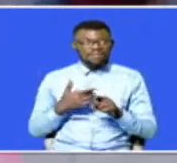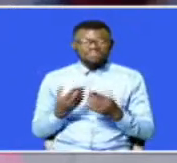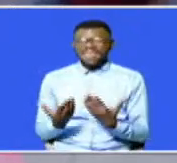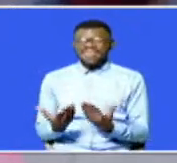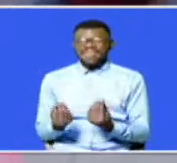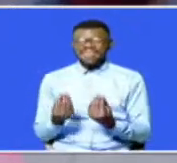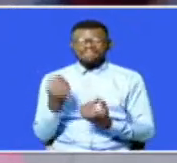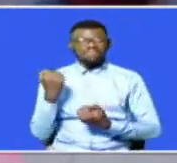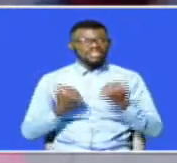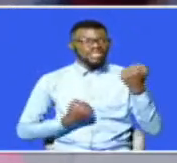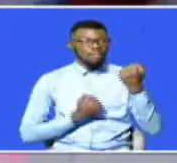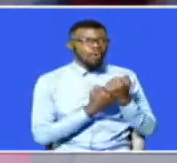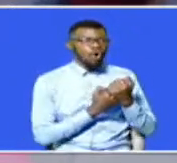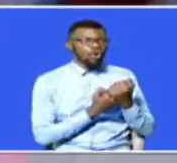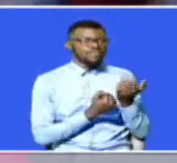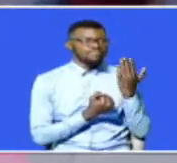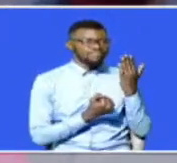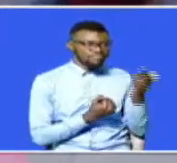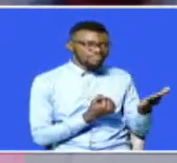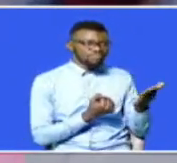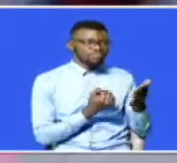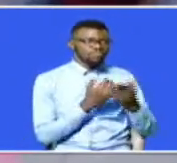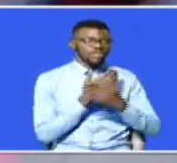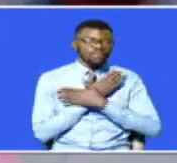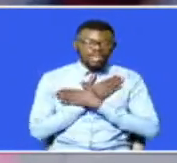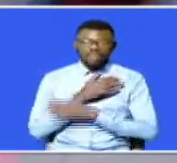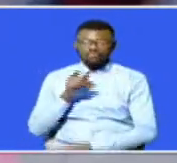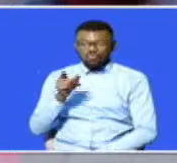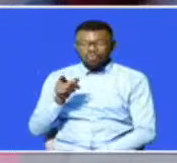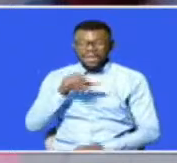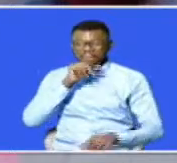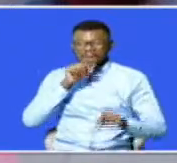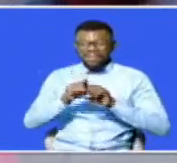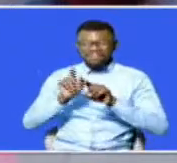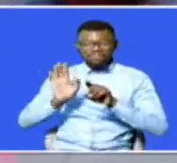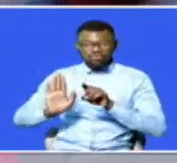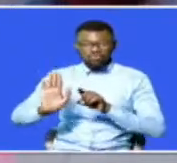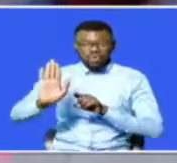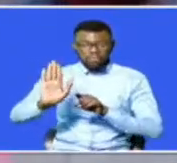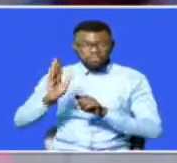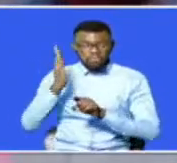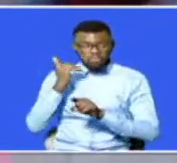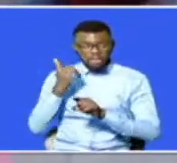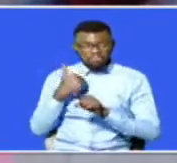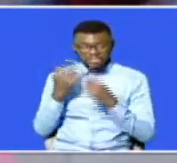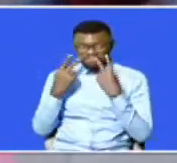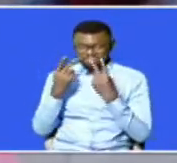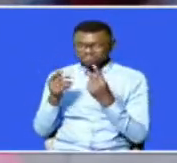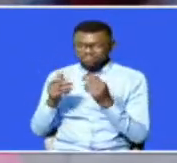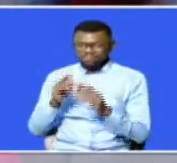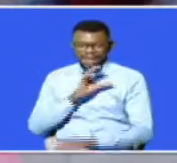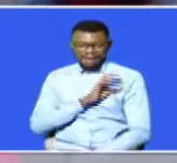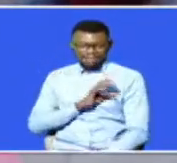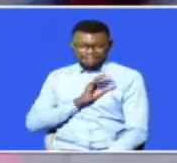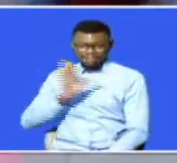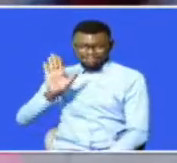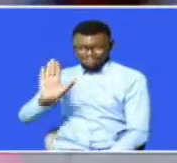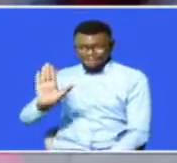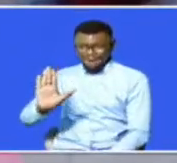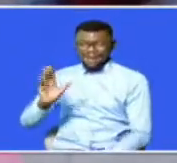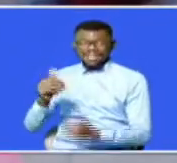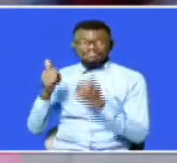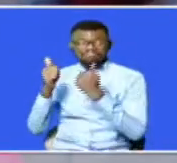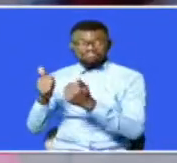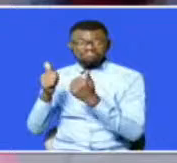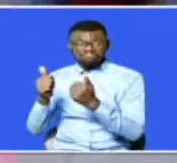was easy to be your friend. It was easy to be your brother because simply of your character, simply because of the kind of